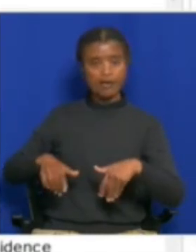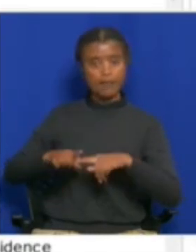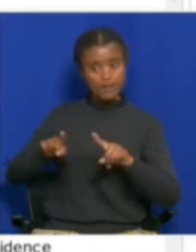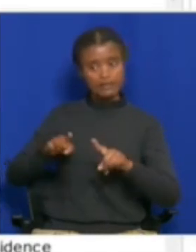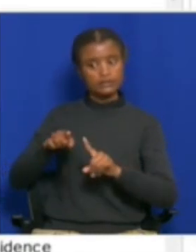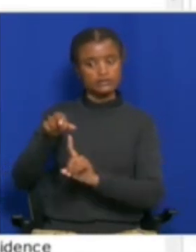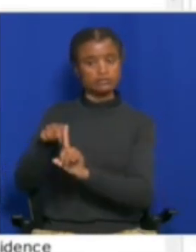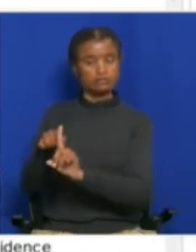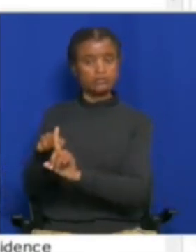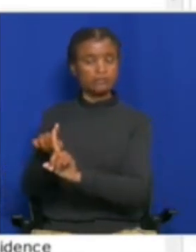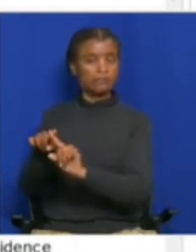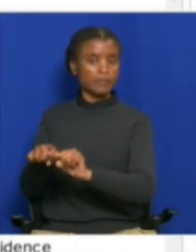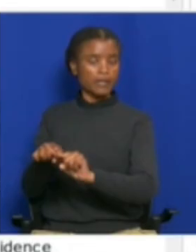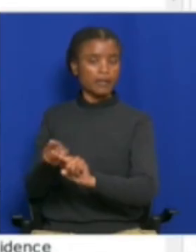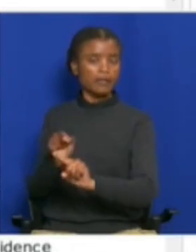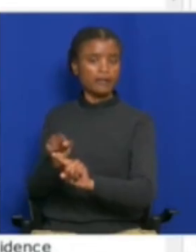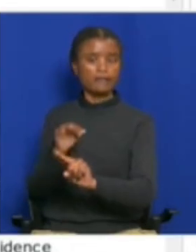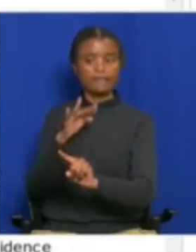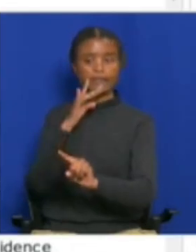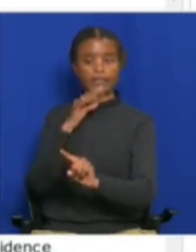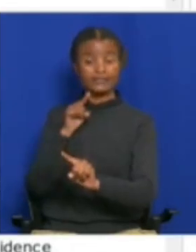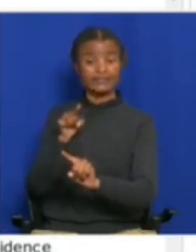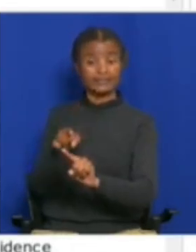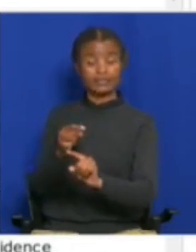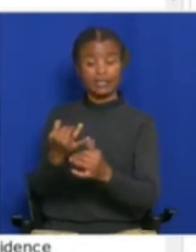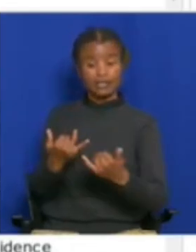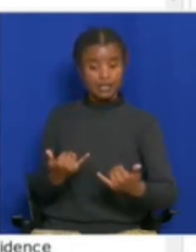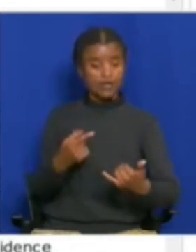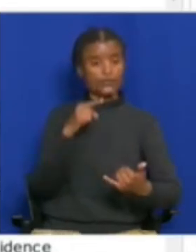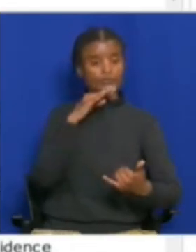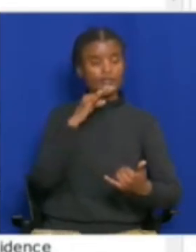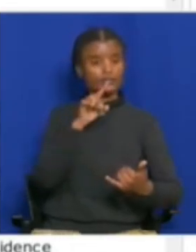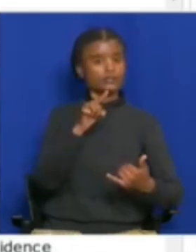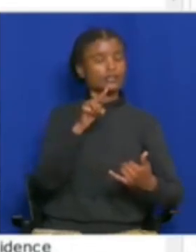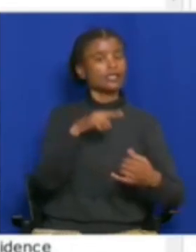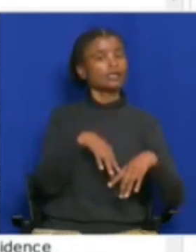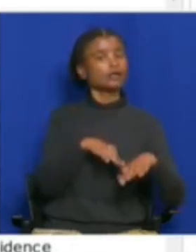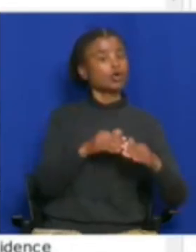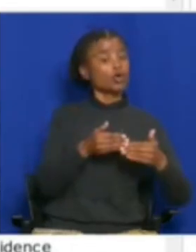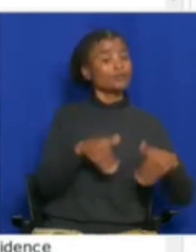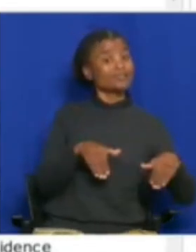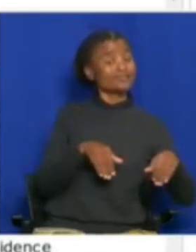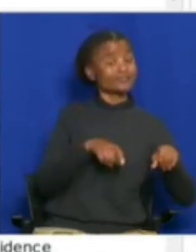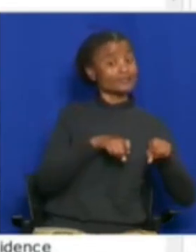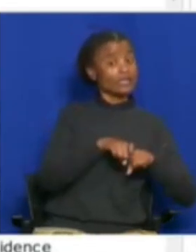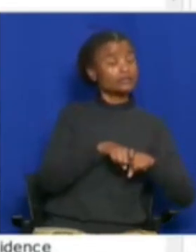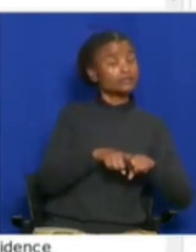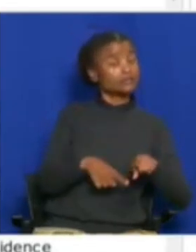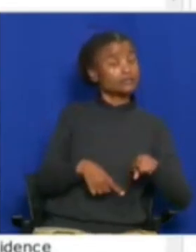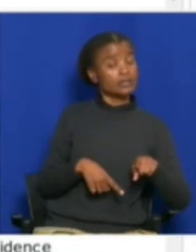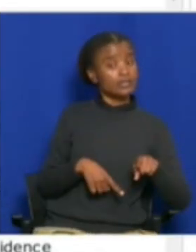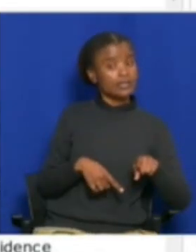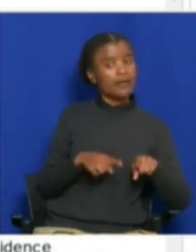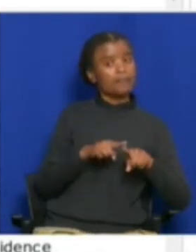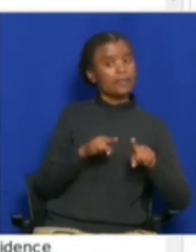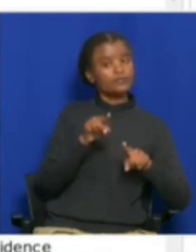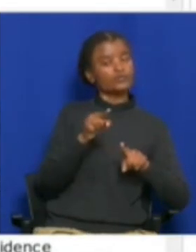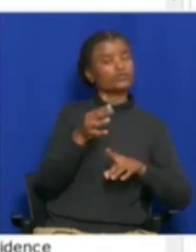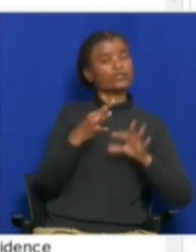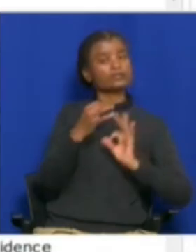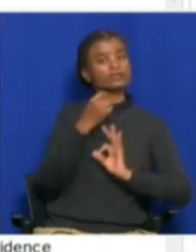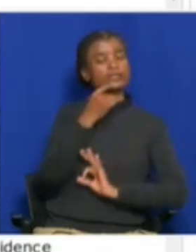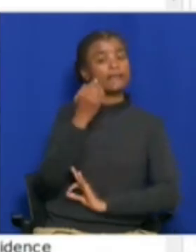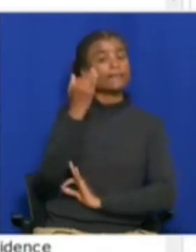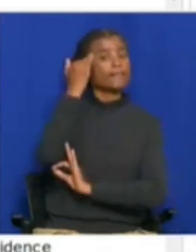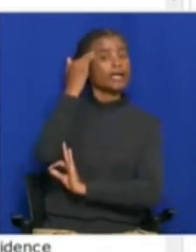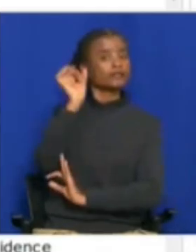reasonable, that takes you to the objective test. And you have said, in your mind, that did not apply. So you looked at this on the